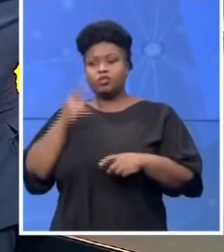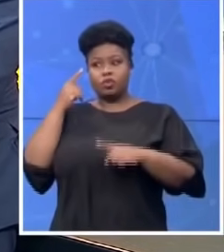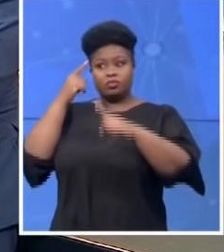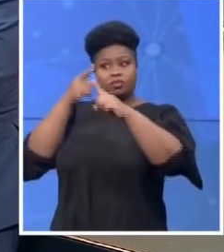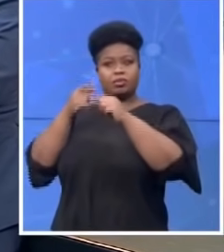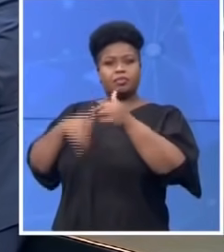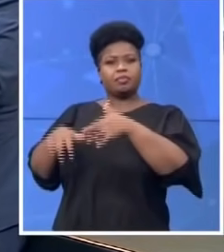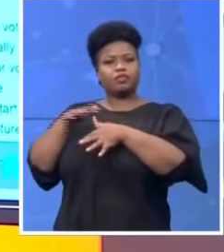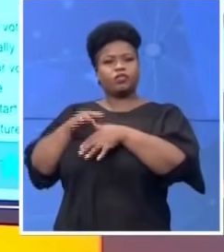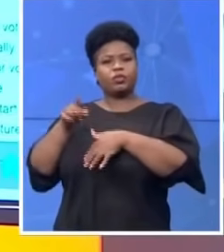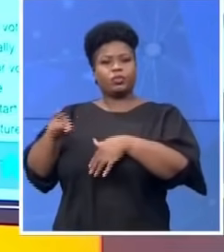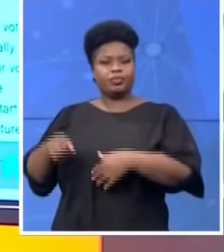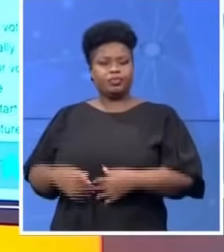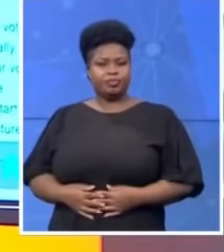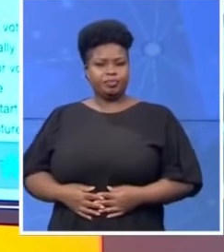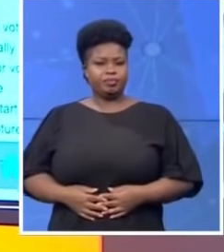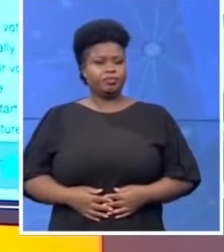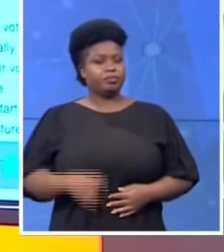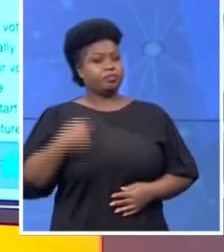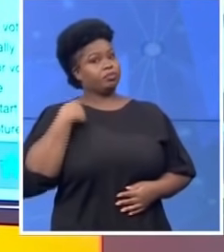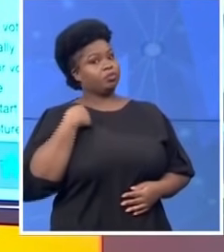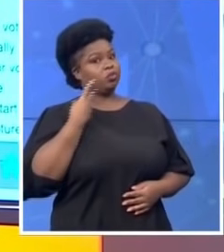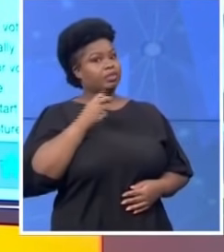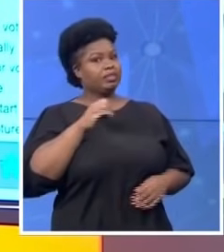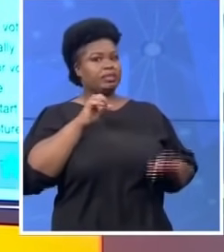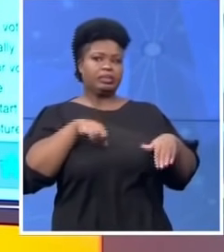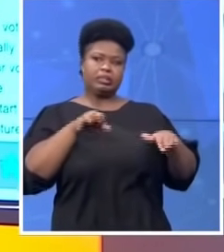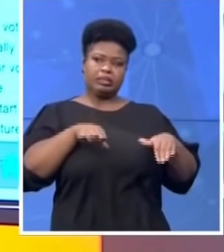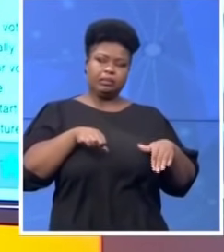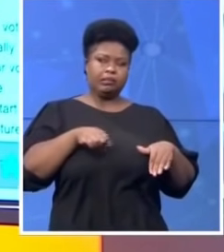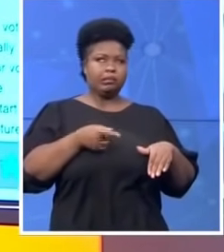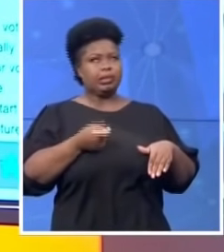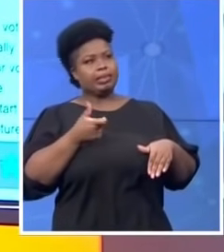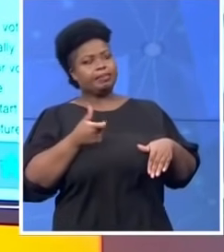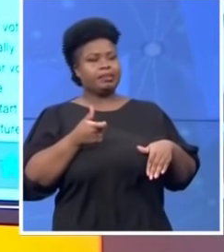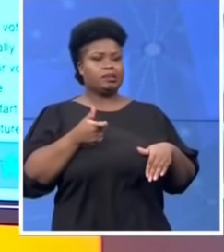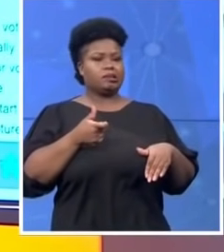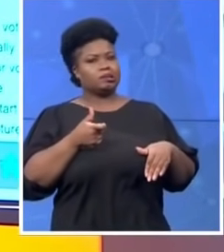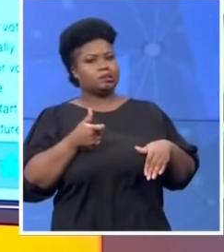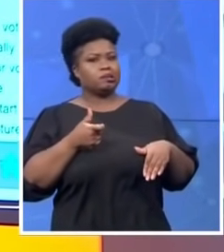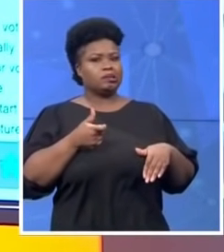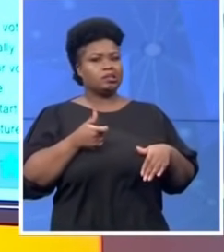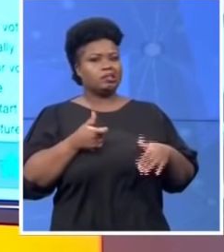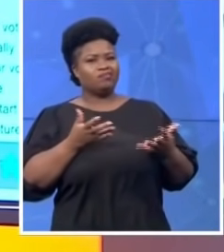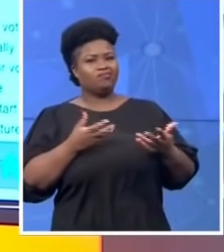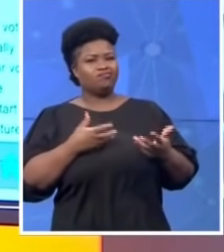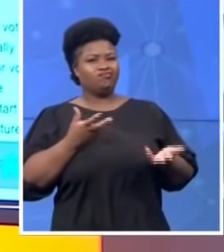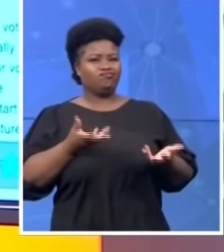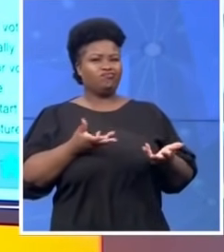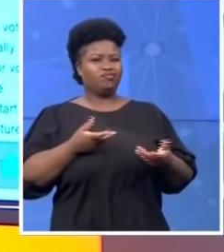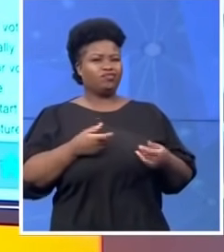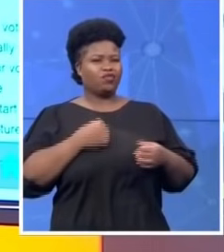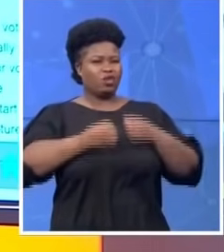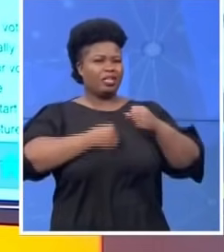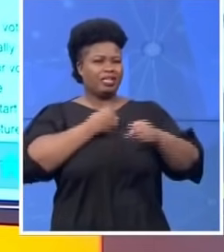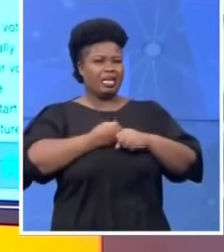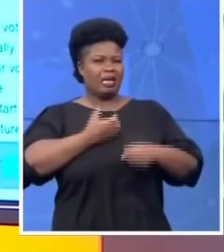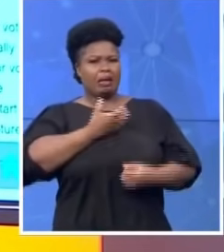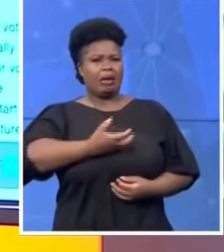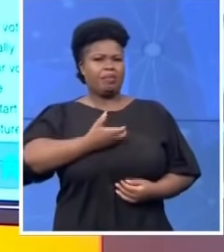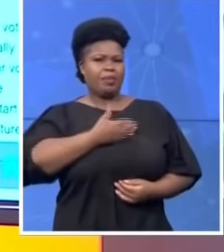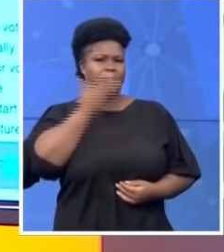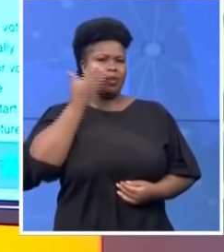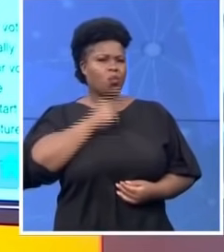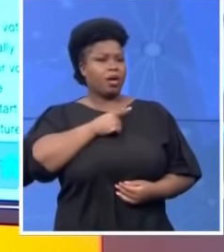was a bit of an odd year for us in that the database that we were accessing to get the results was changed